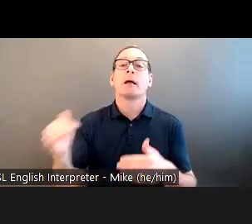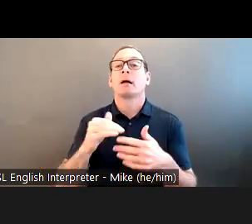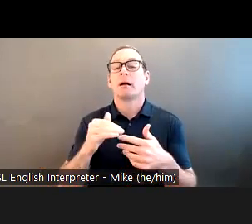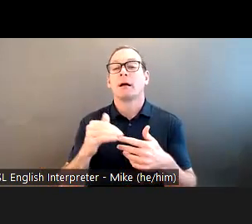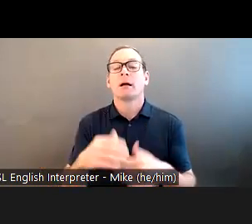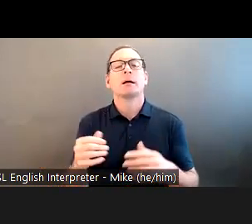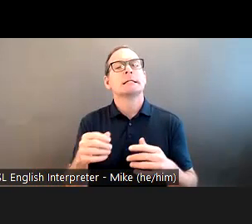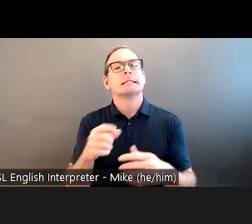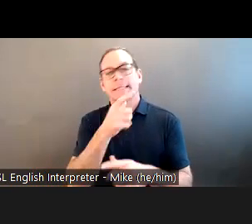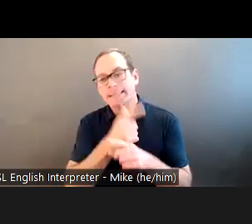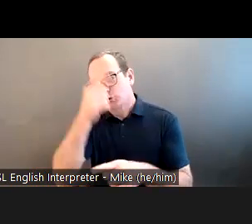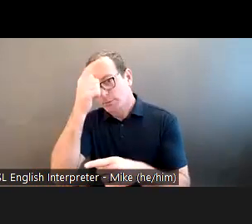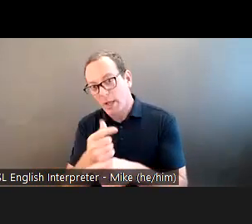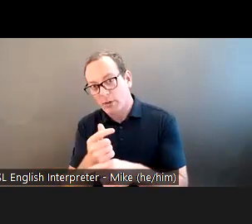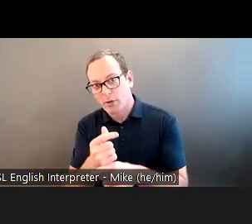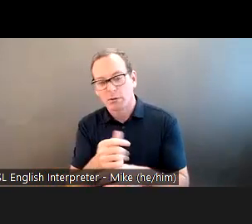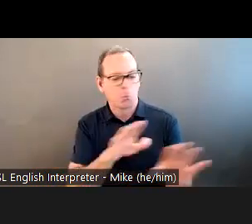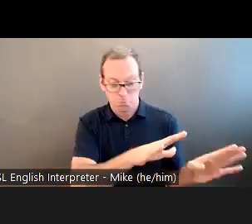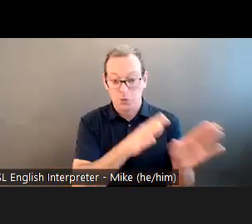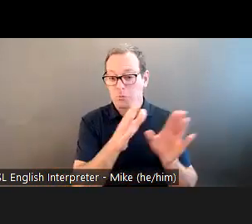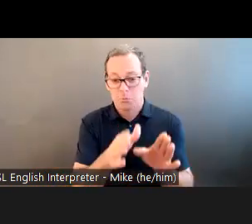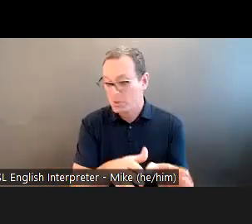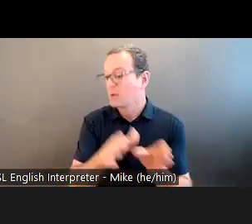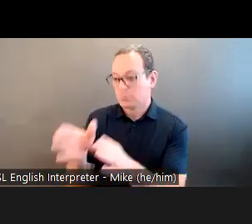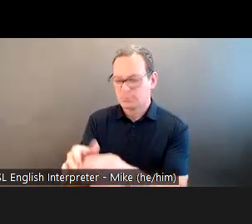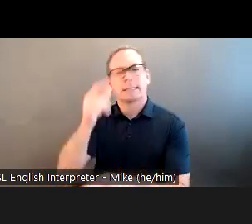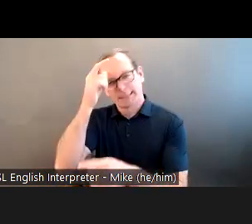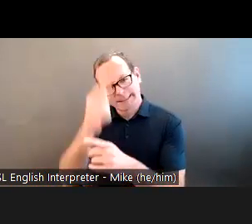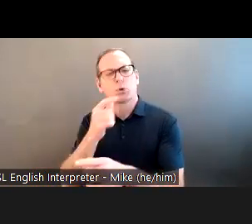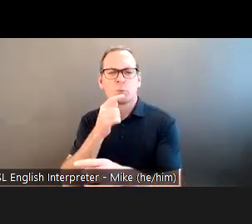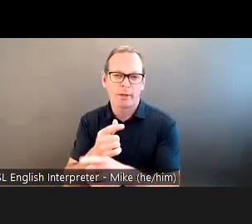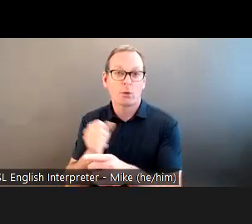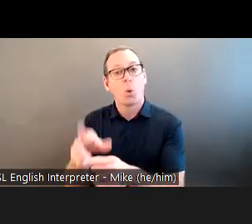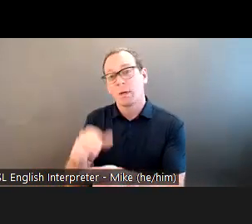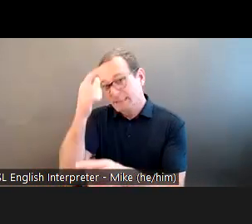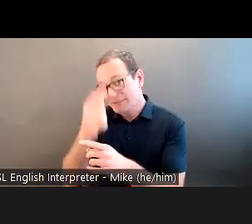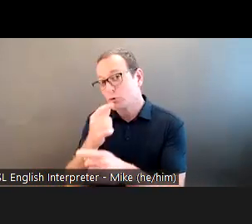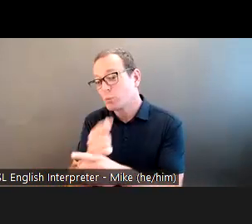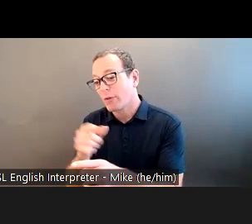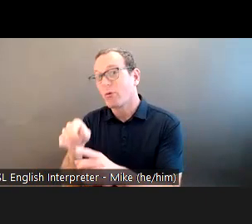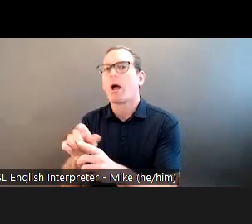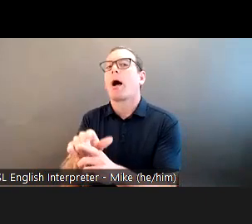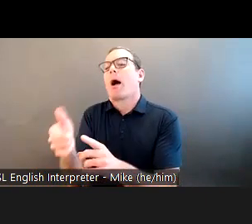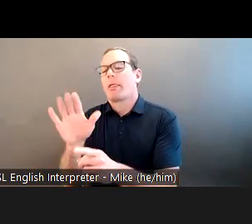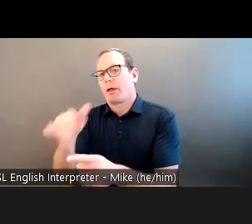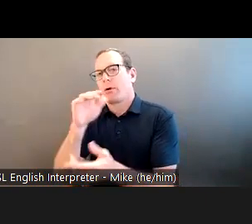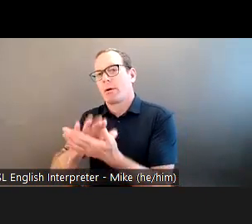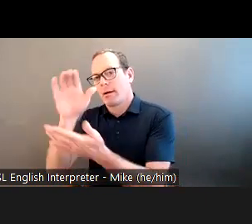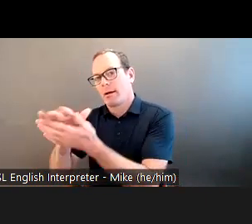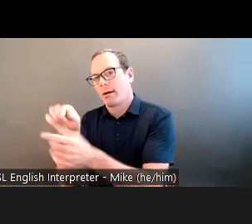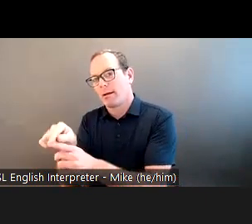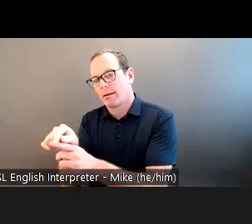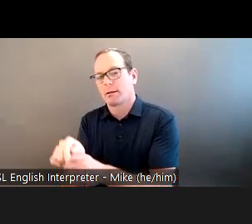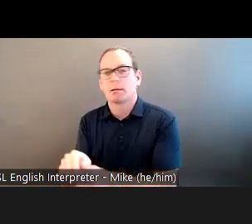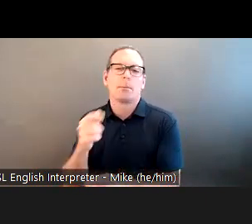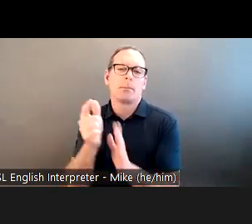blood, marriage, so that could be a sister-in-law or a brother-in-law, adoption, and they haven't been divorced